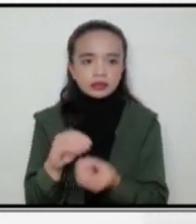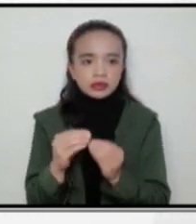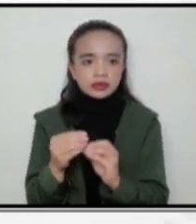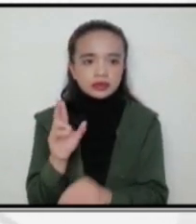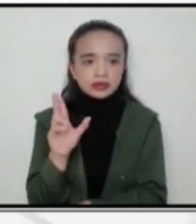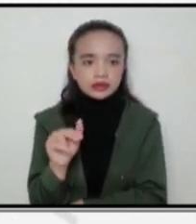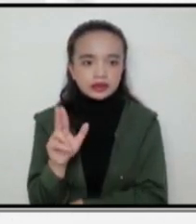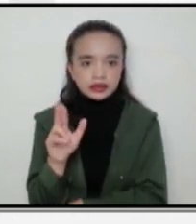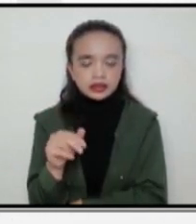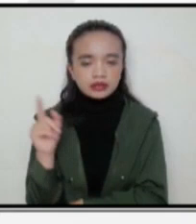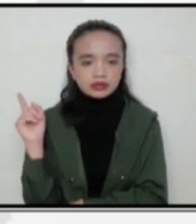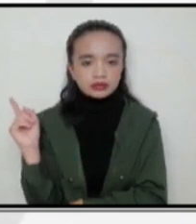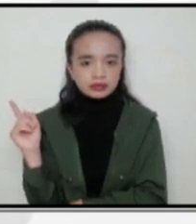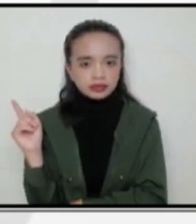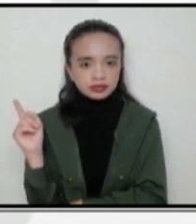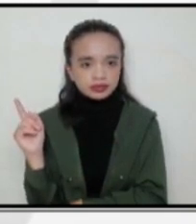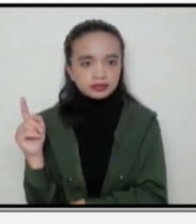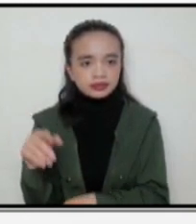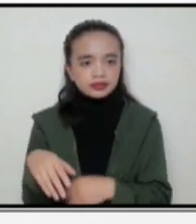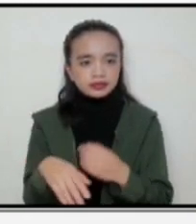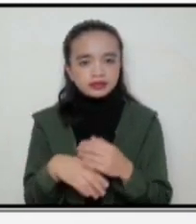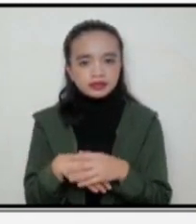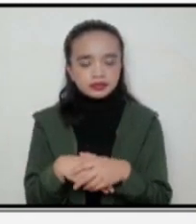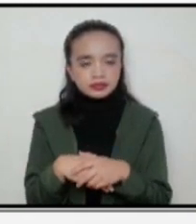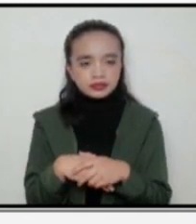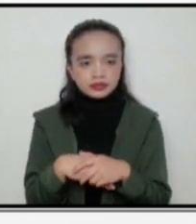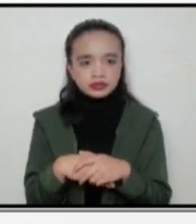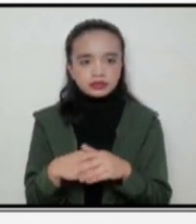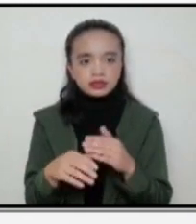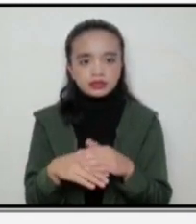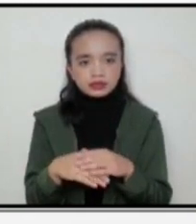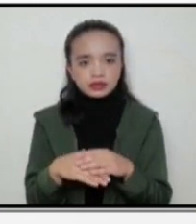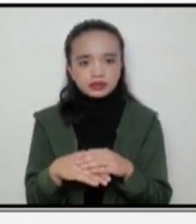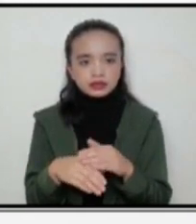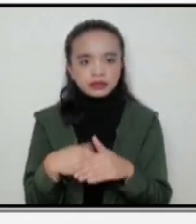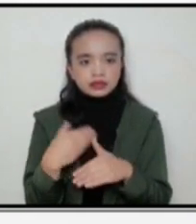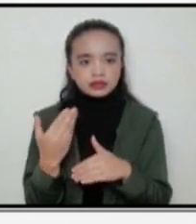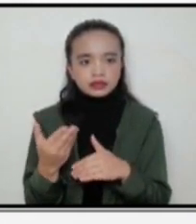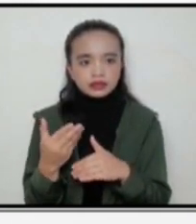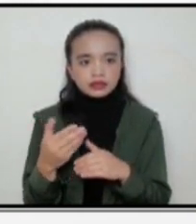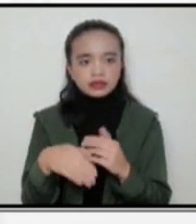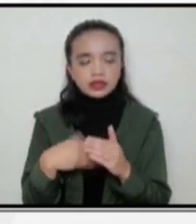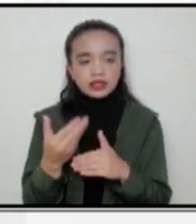to Quezon Bridge at westbound lane Espana Boulevard from P. Campa to Lerma Street.